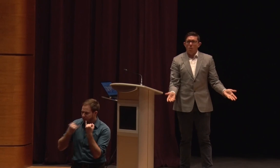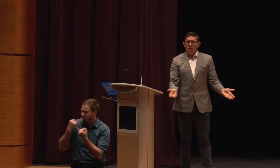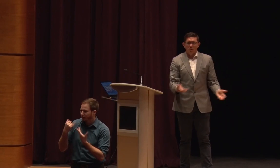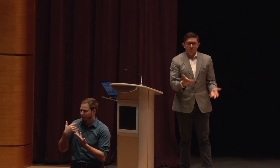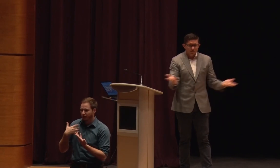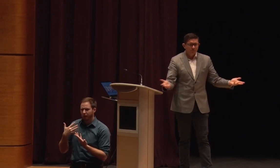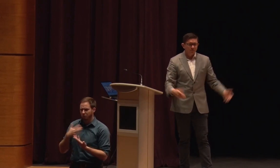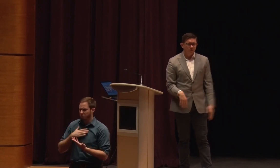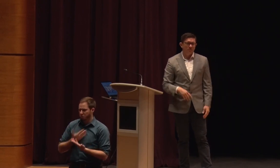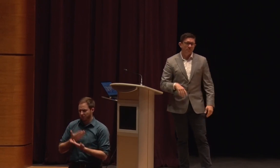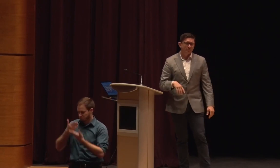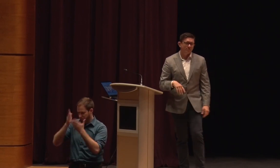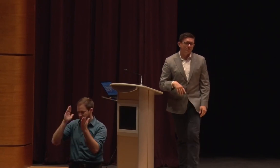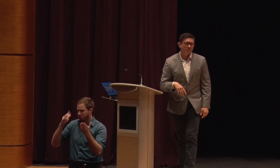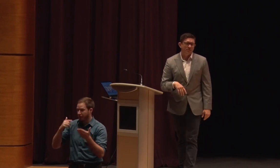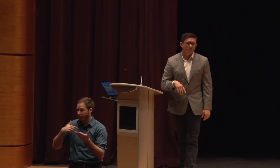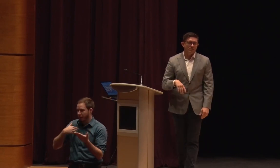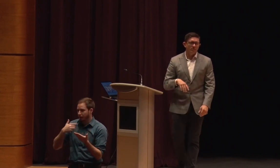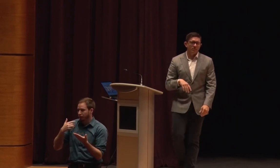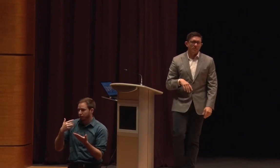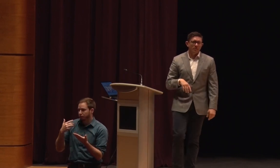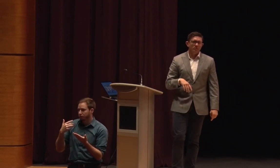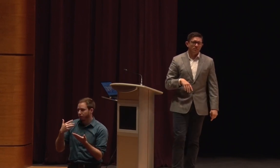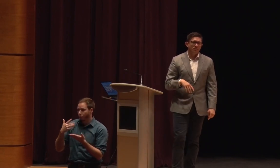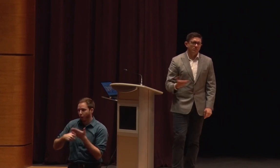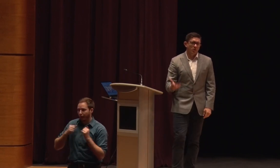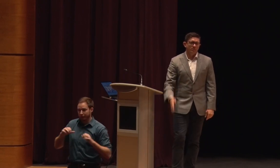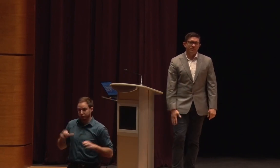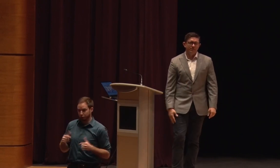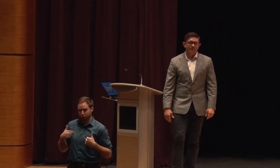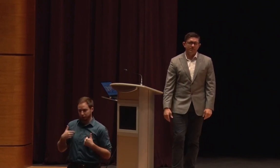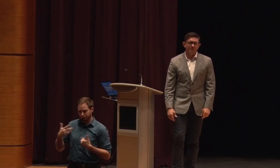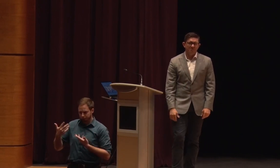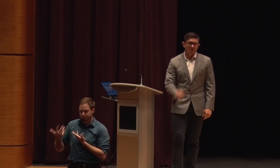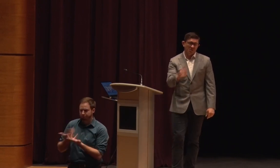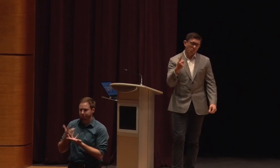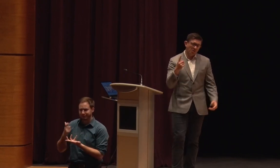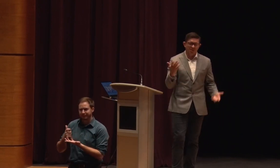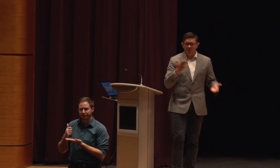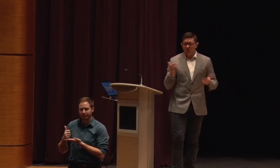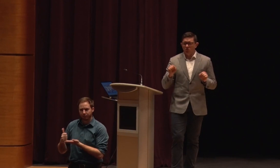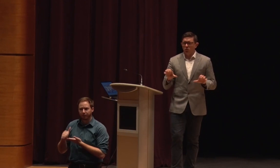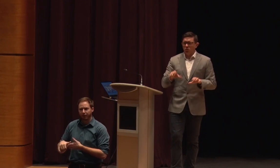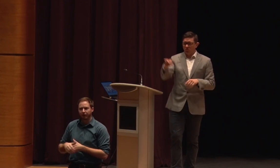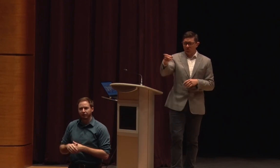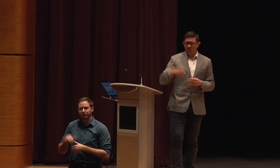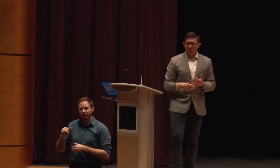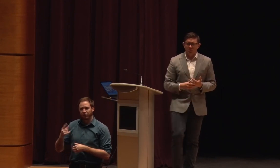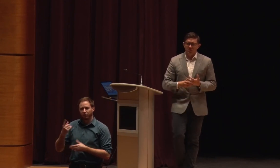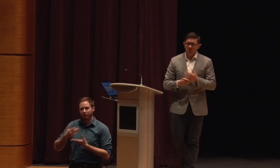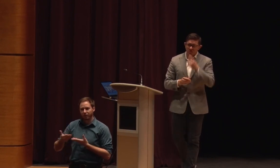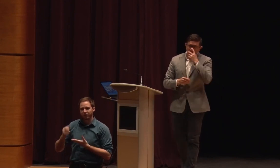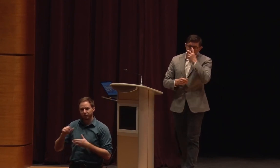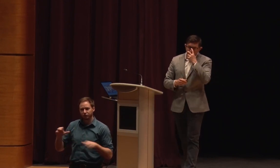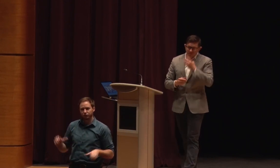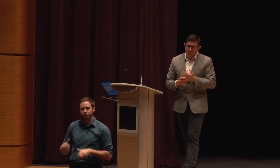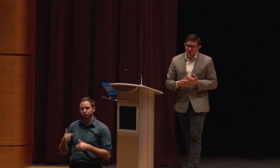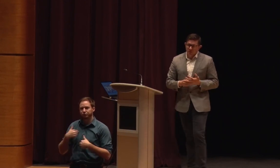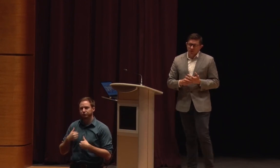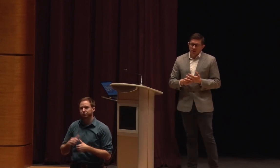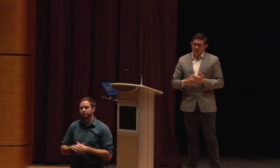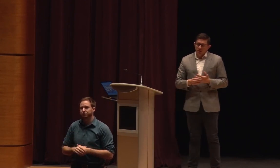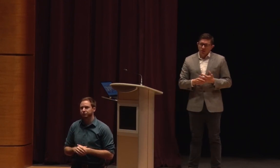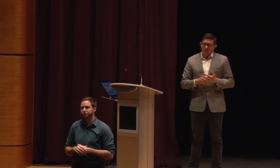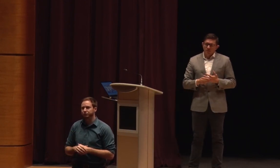ideas. I have no idea what I can do. Let's work together. That's just one thing that you can do.